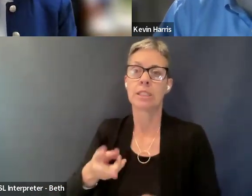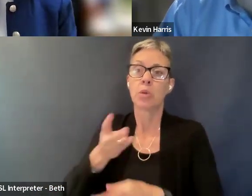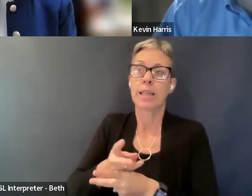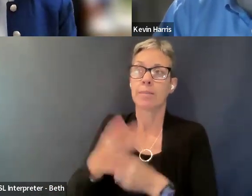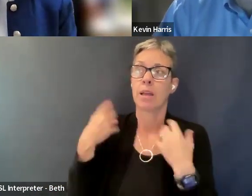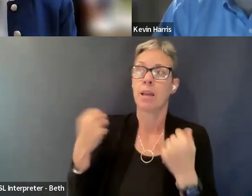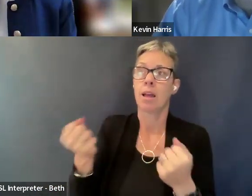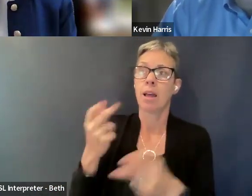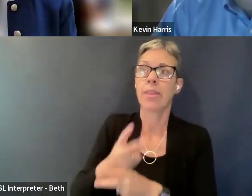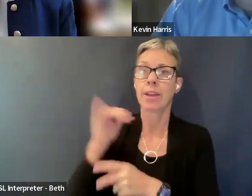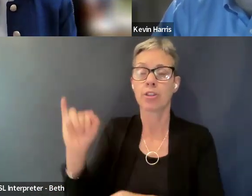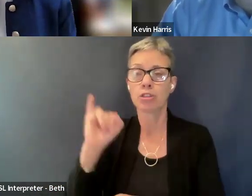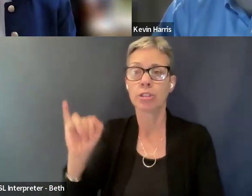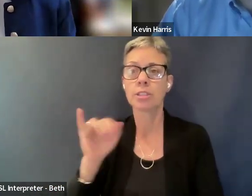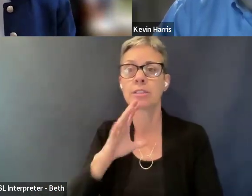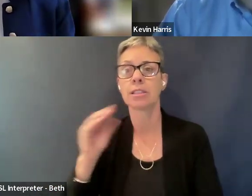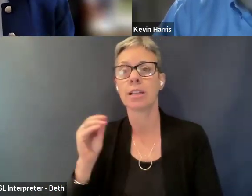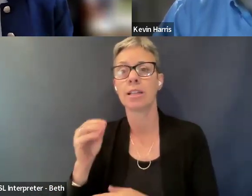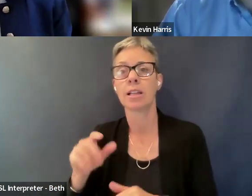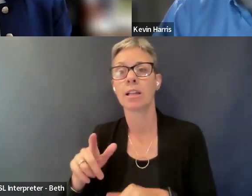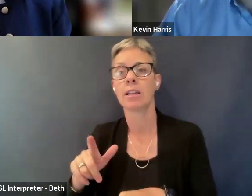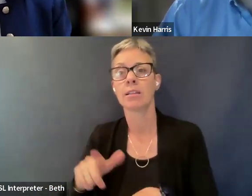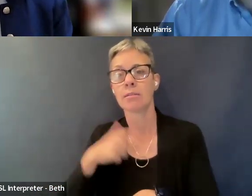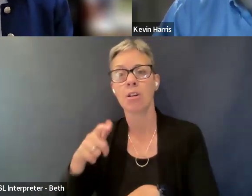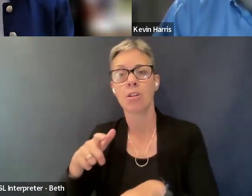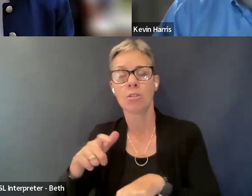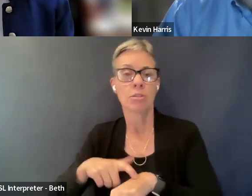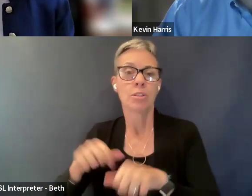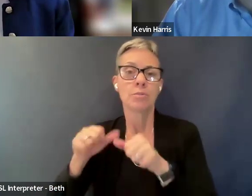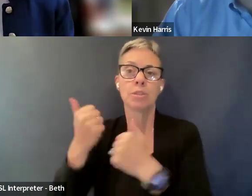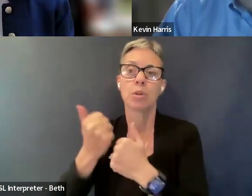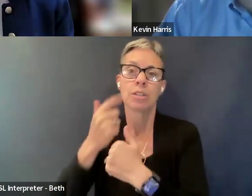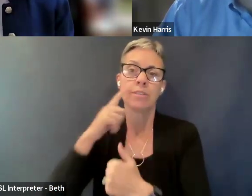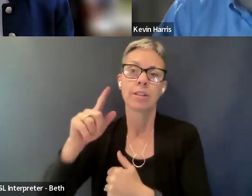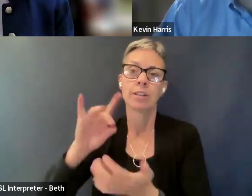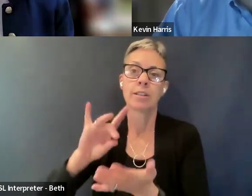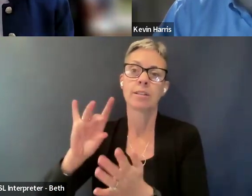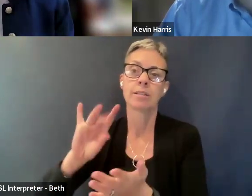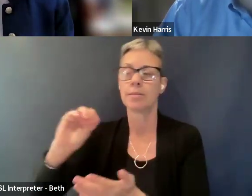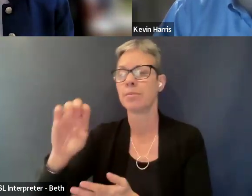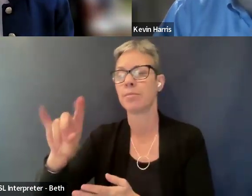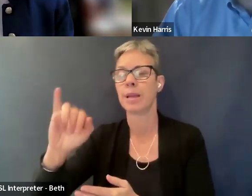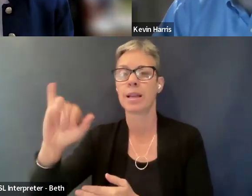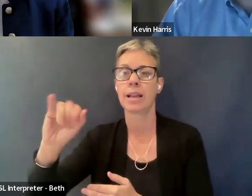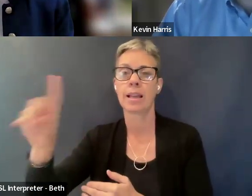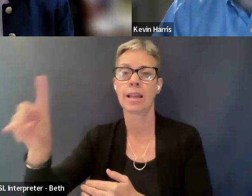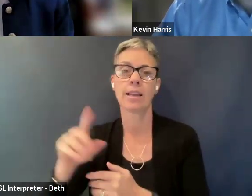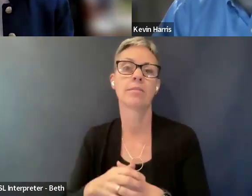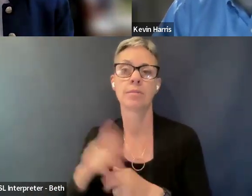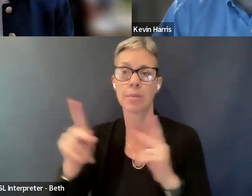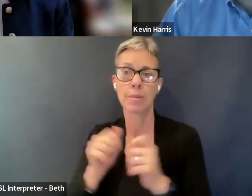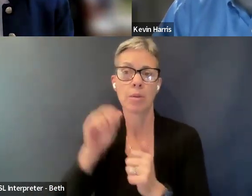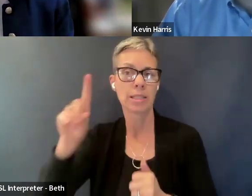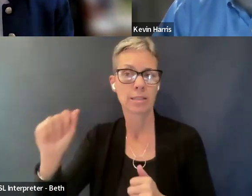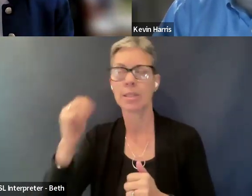and long-term supports to Medicaid, individuals with disabilities face strict income and asset caps.